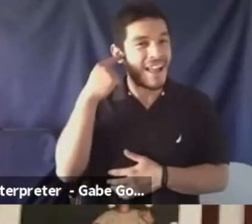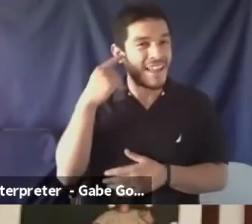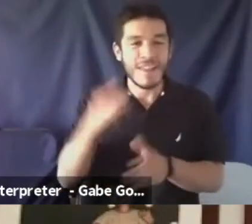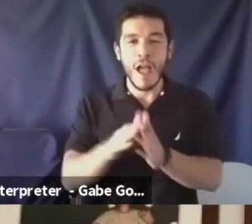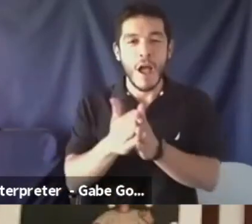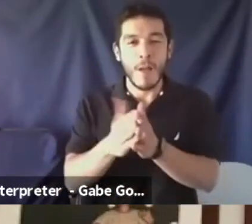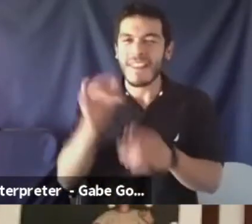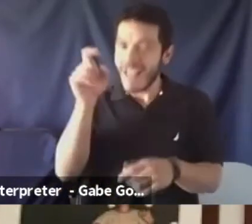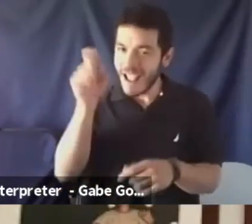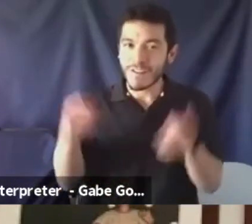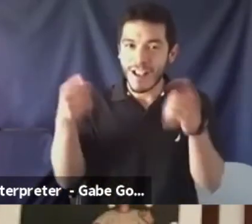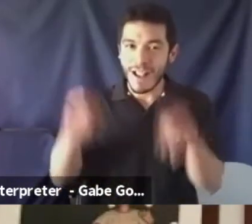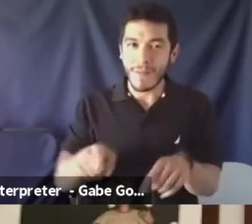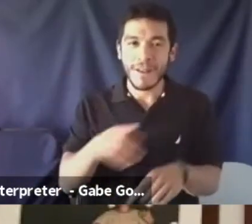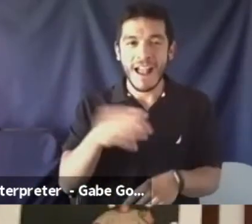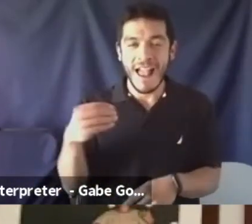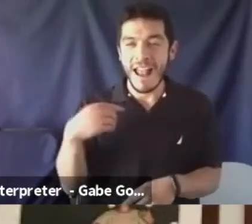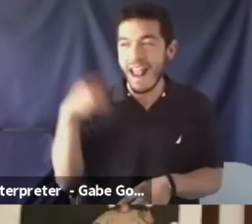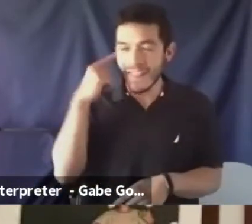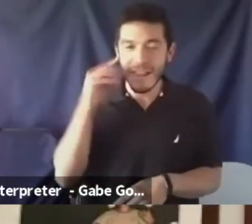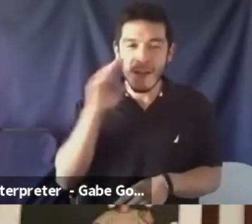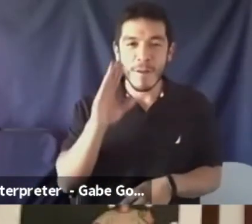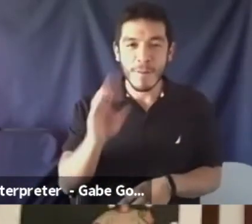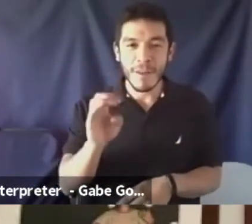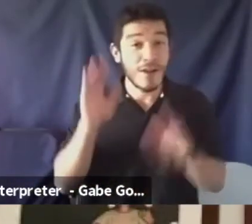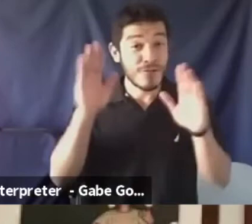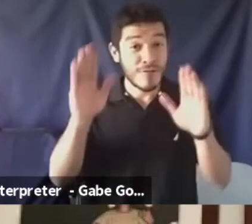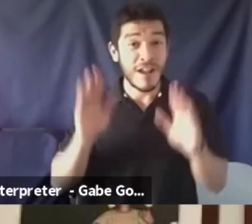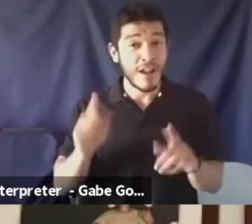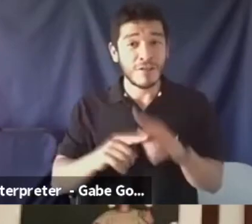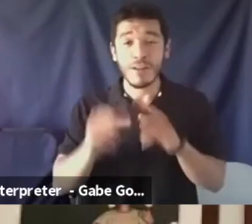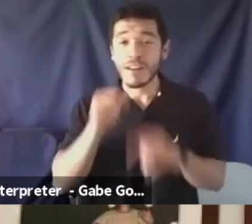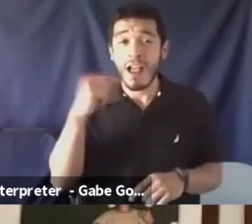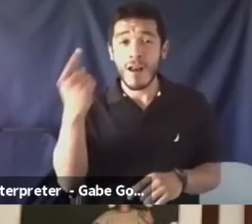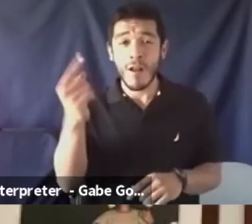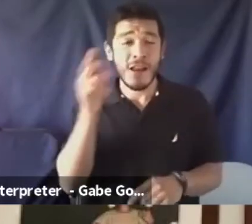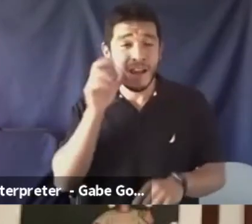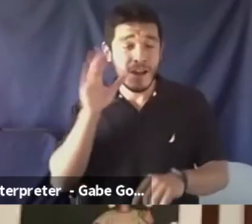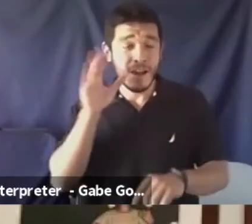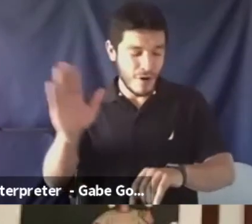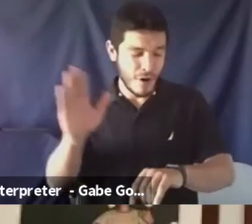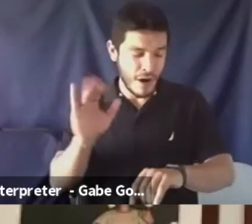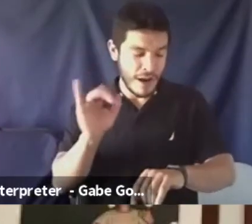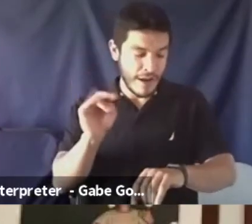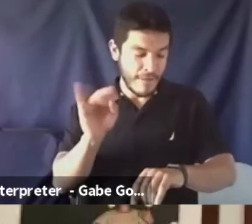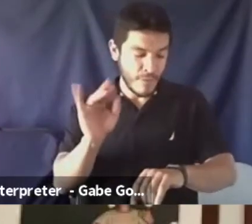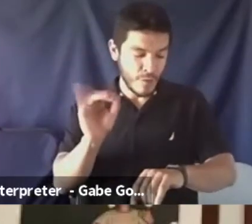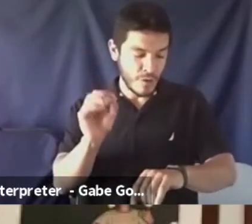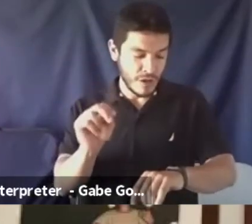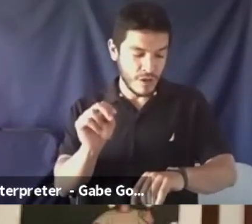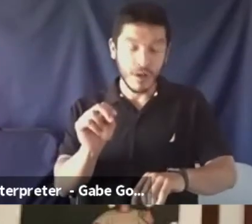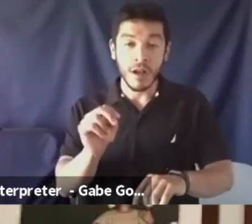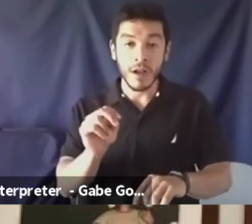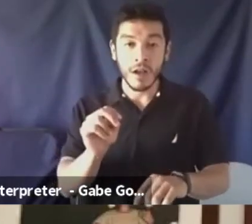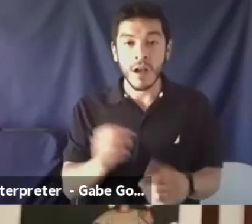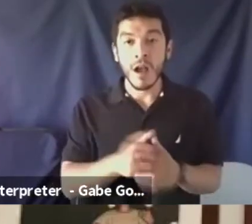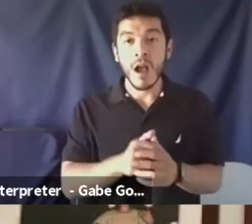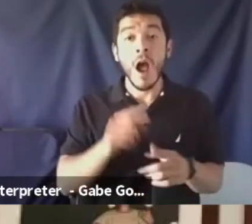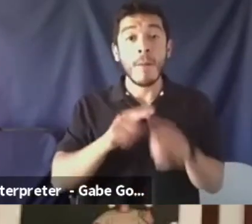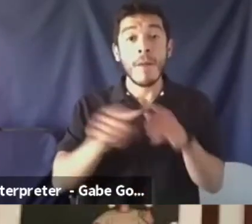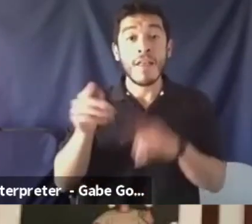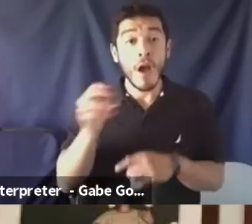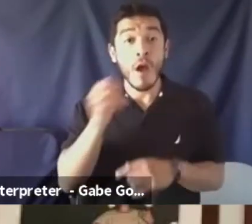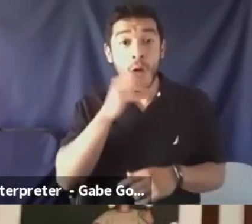going to happen. And I think it would be great to not only hear your infusion on it, but also if there are women who